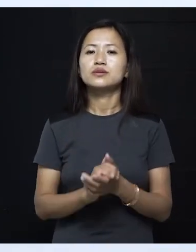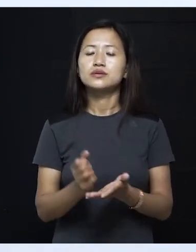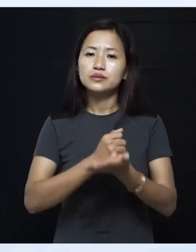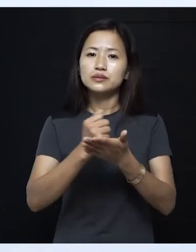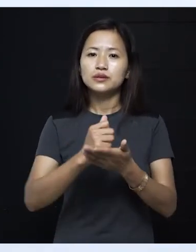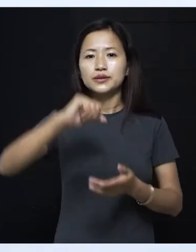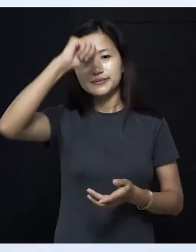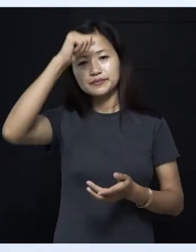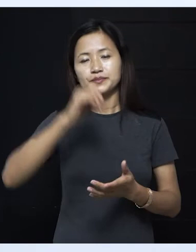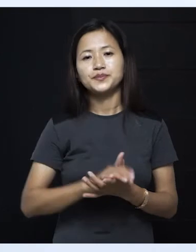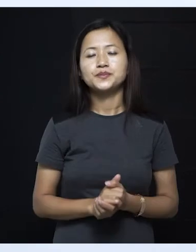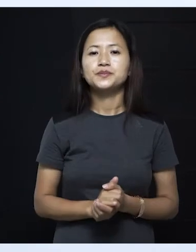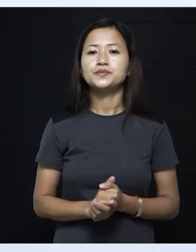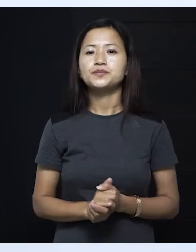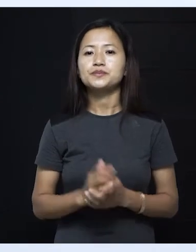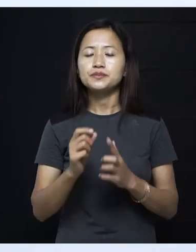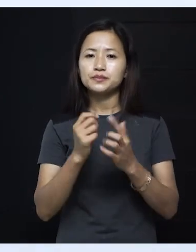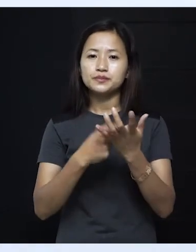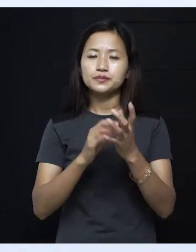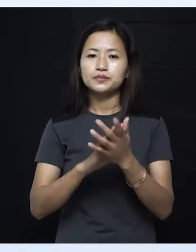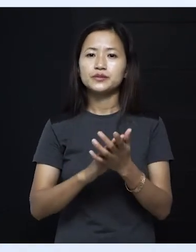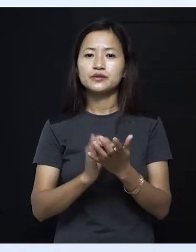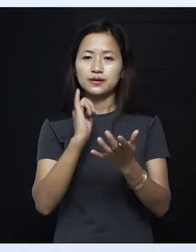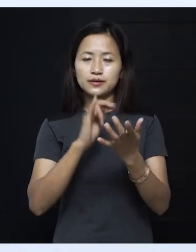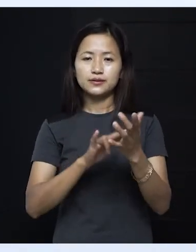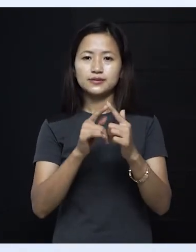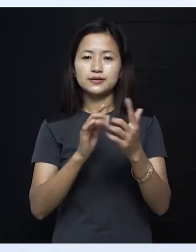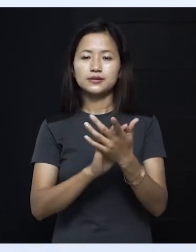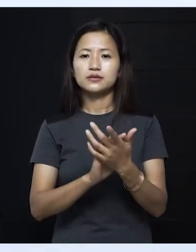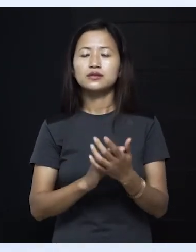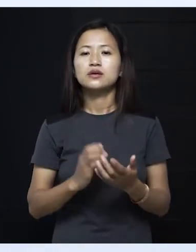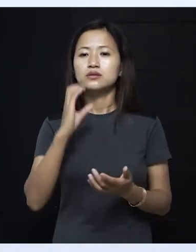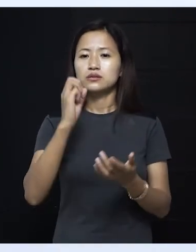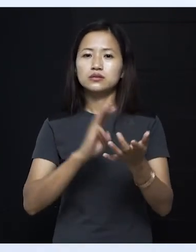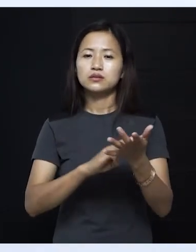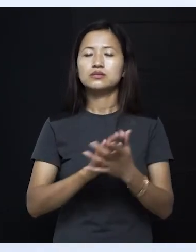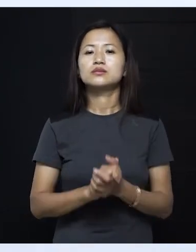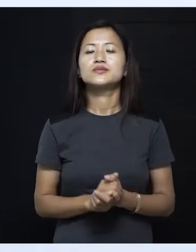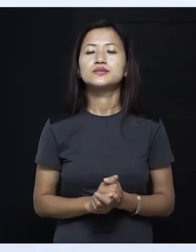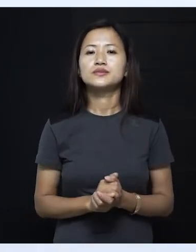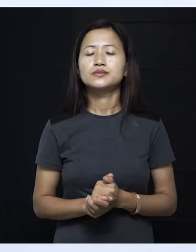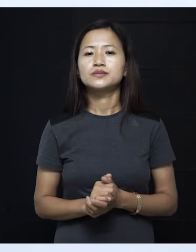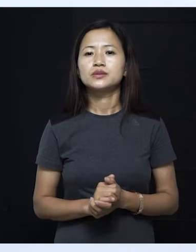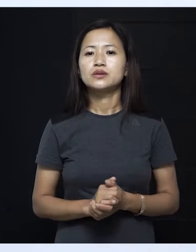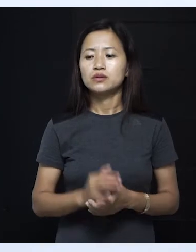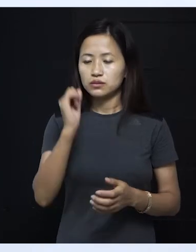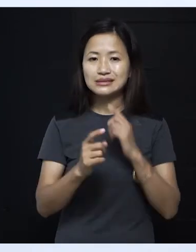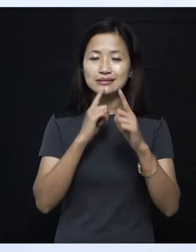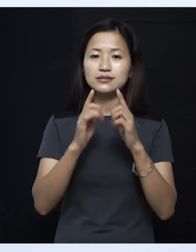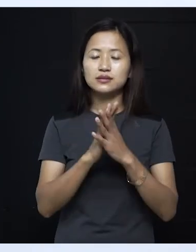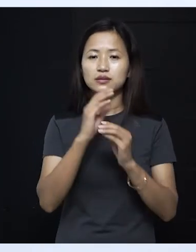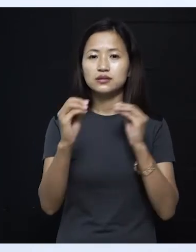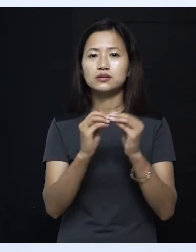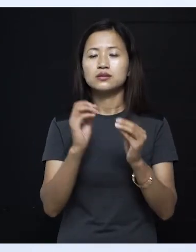are practiced in India: primitive, intensive, and commercial, okay? Then we have also discussed